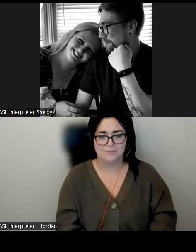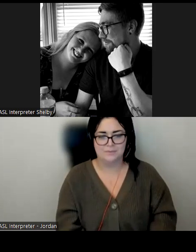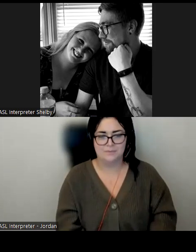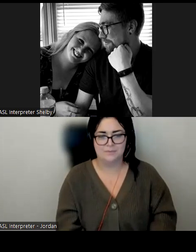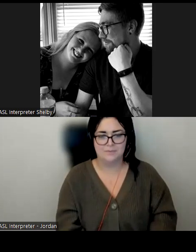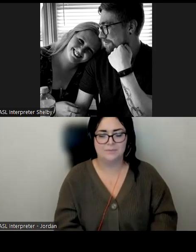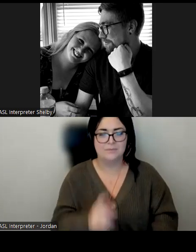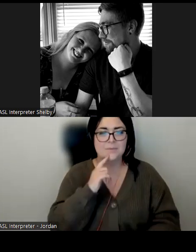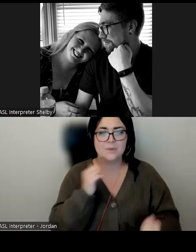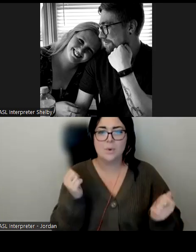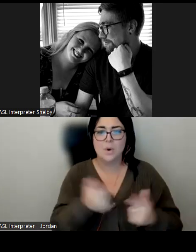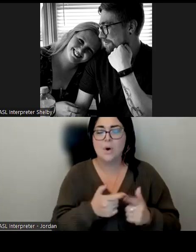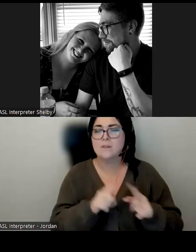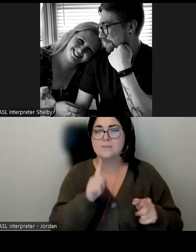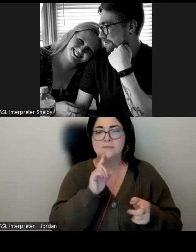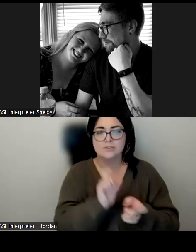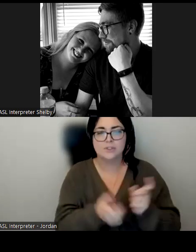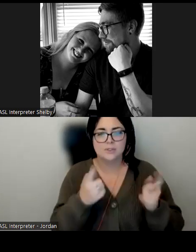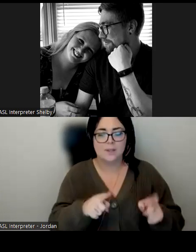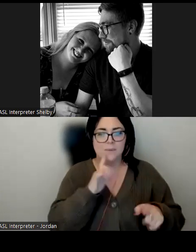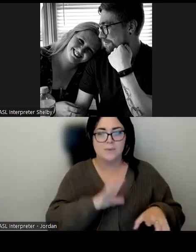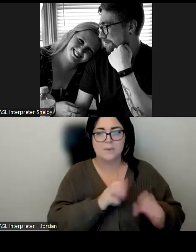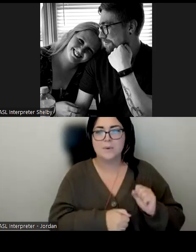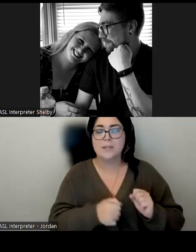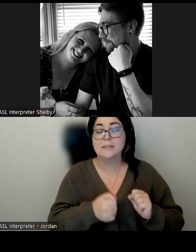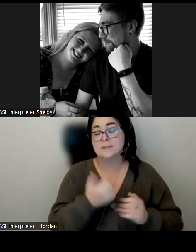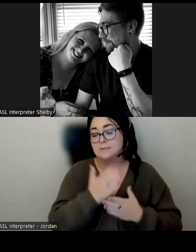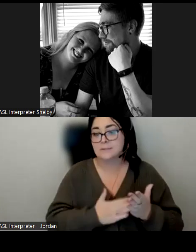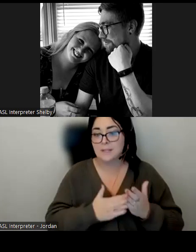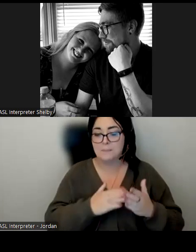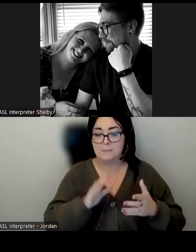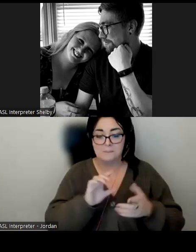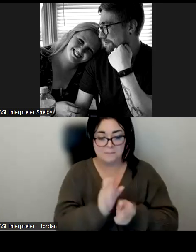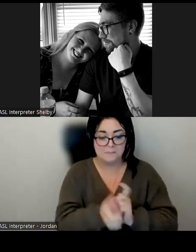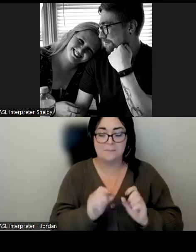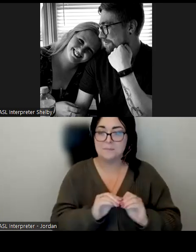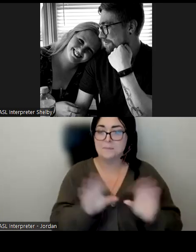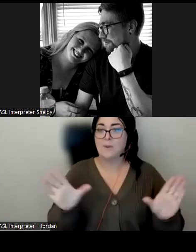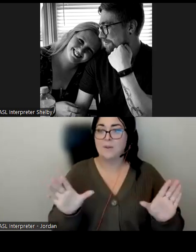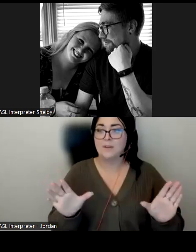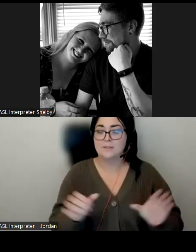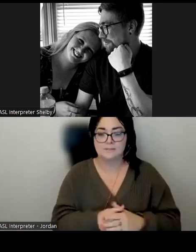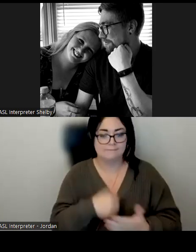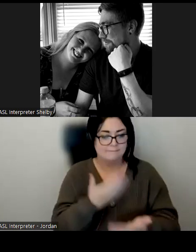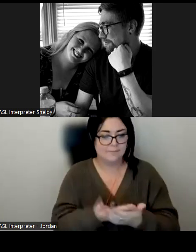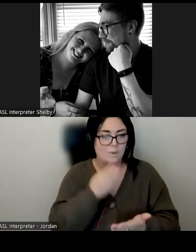Some changes are very obvious. Well, when I come home at the end of the day, my loved one is not